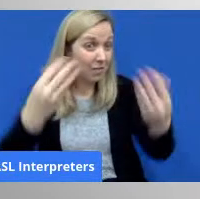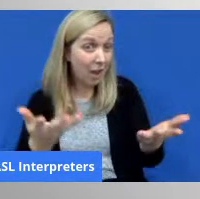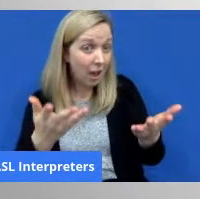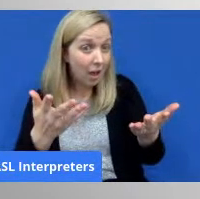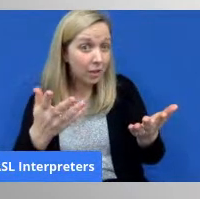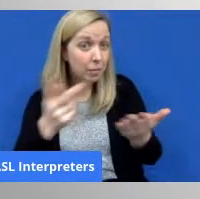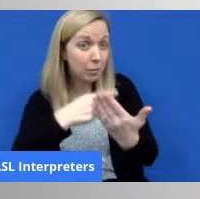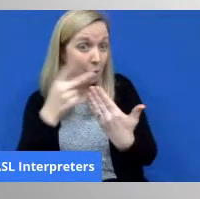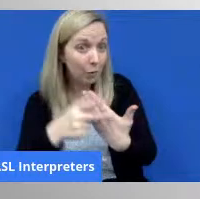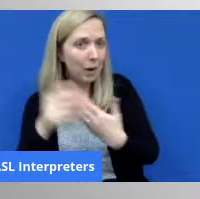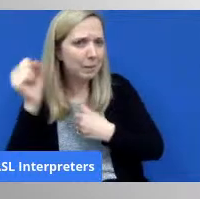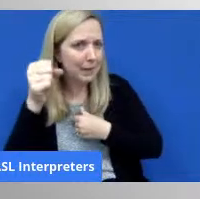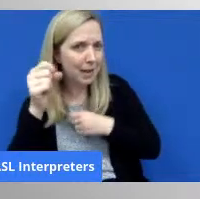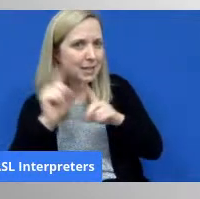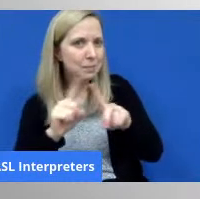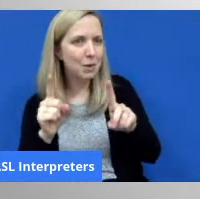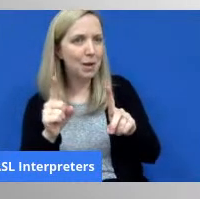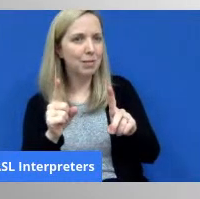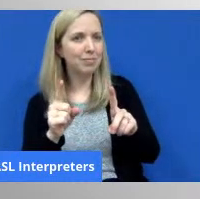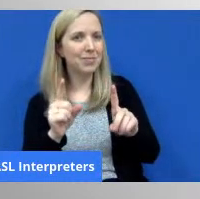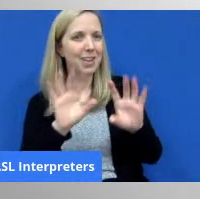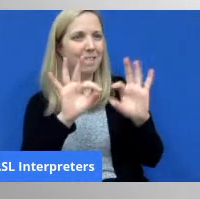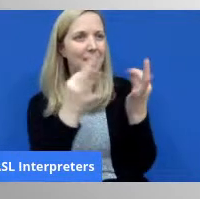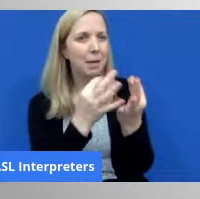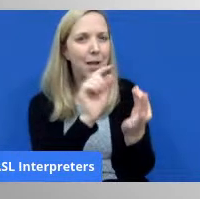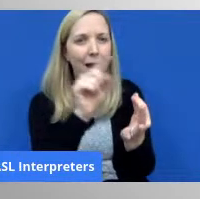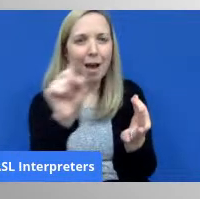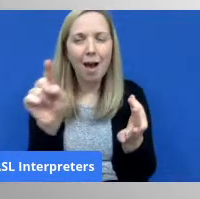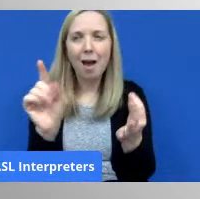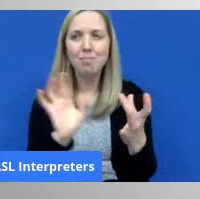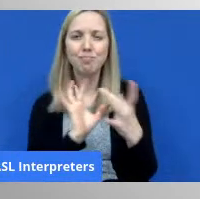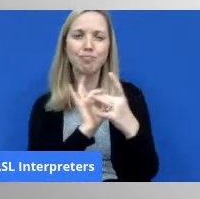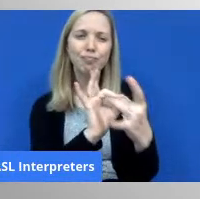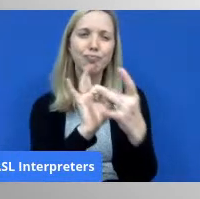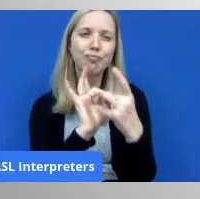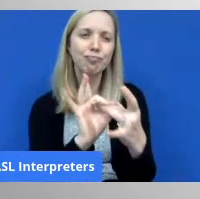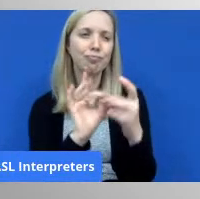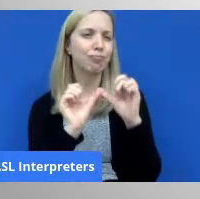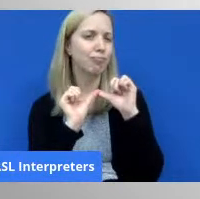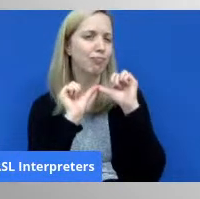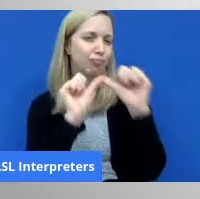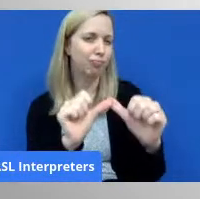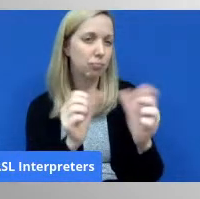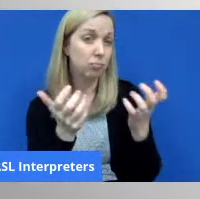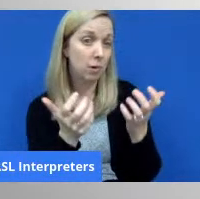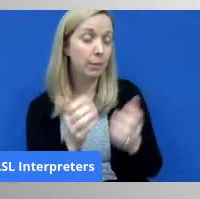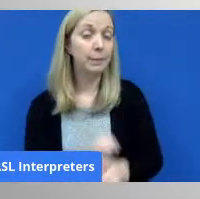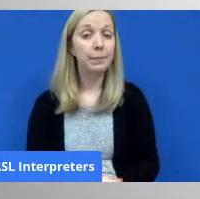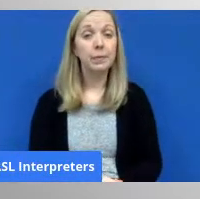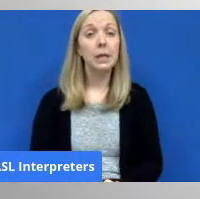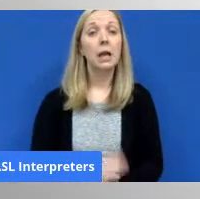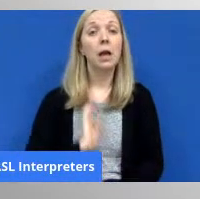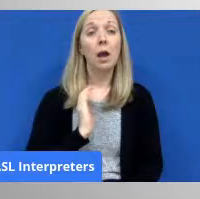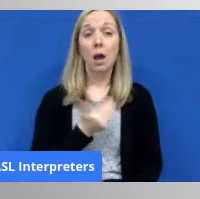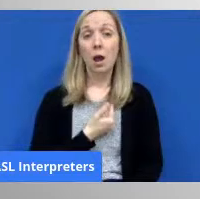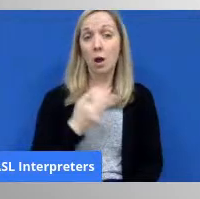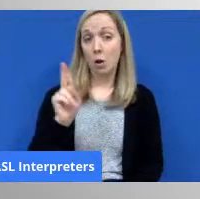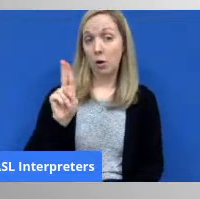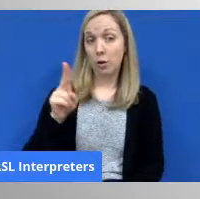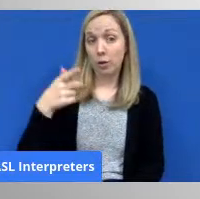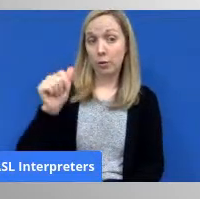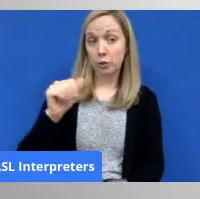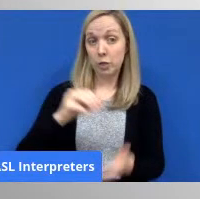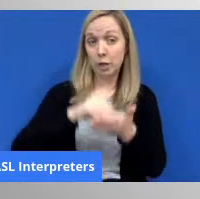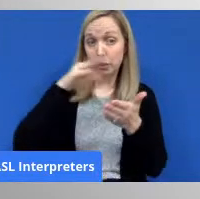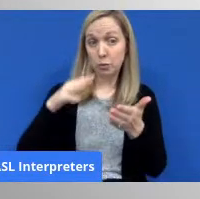term relationships with these families that we're serving. Our UGA students provide volunteer support